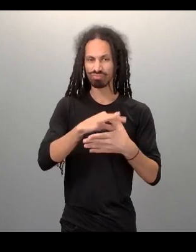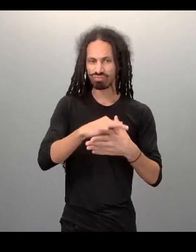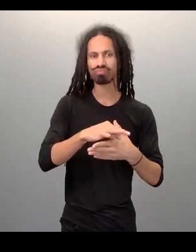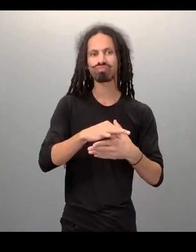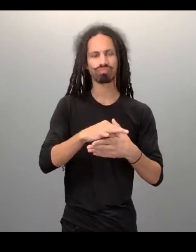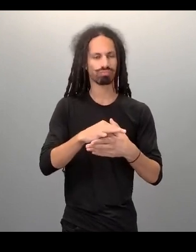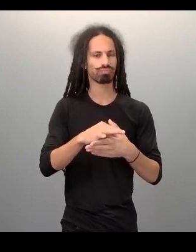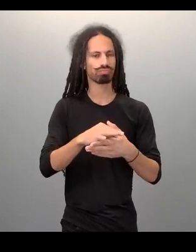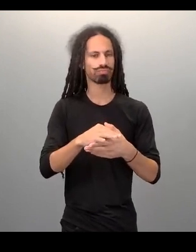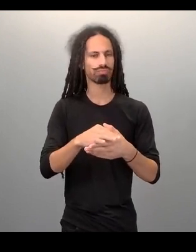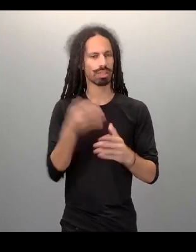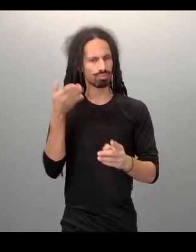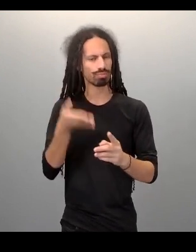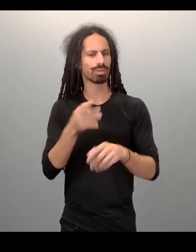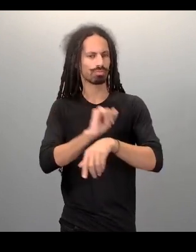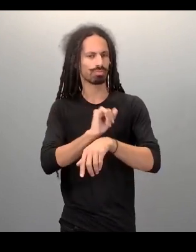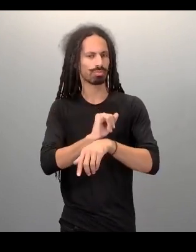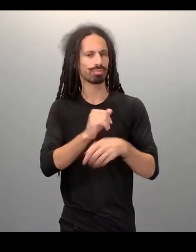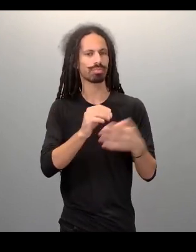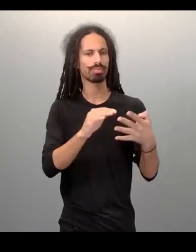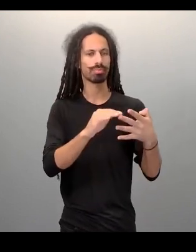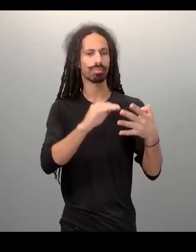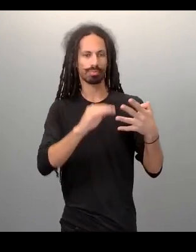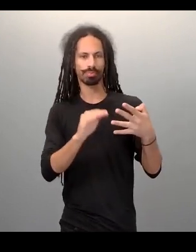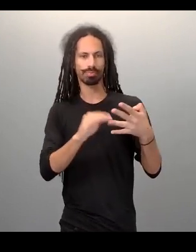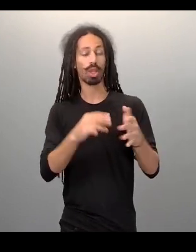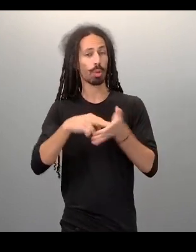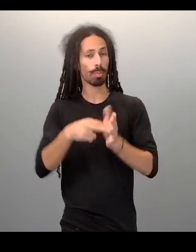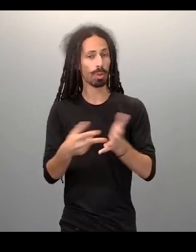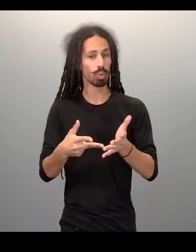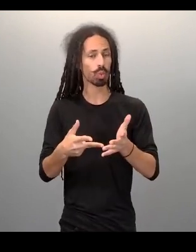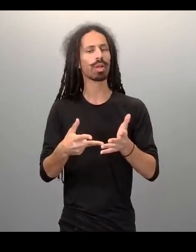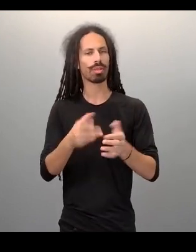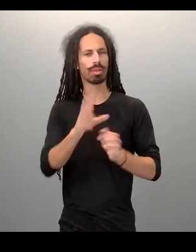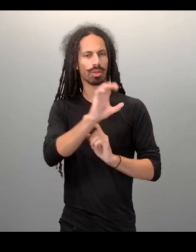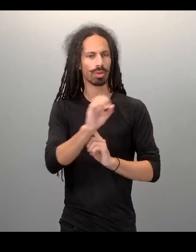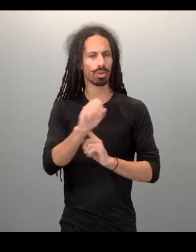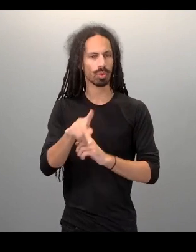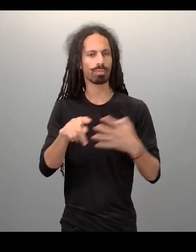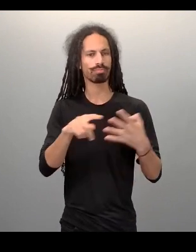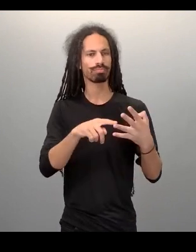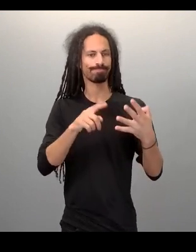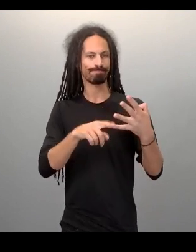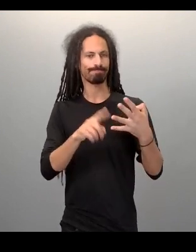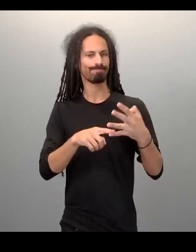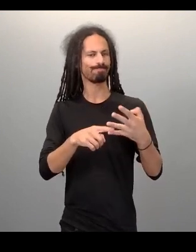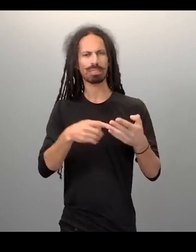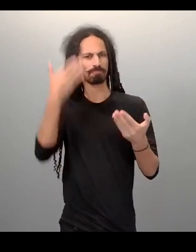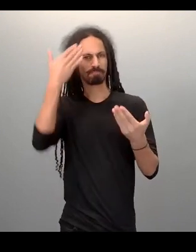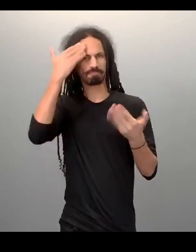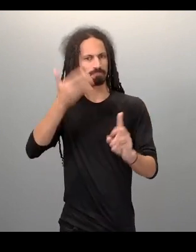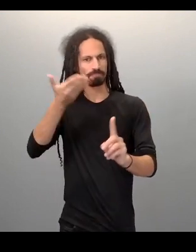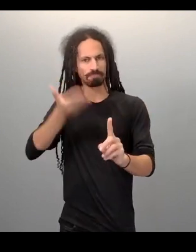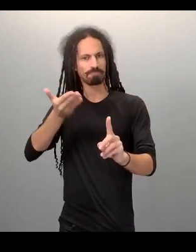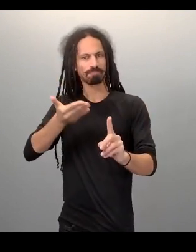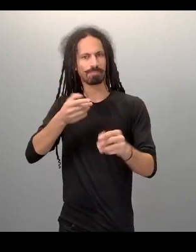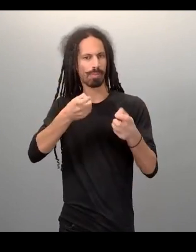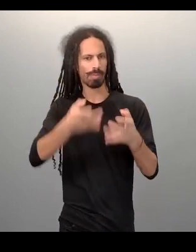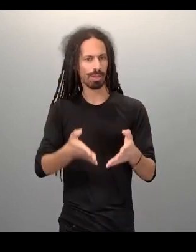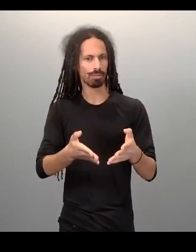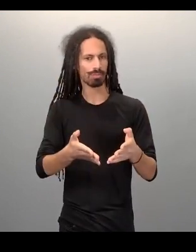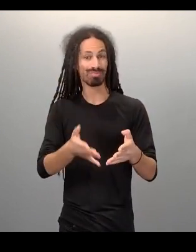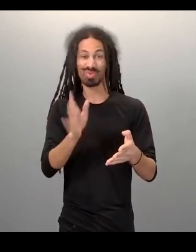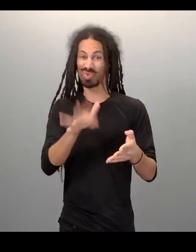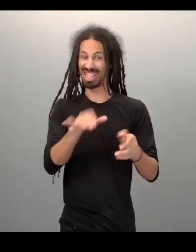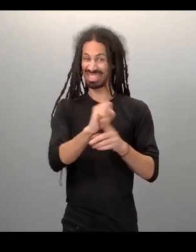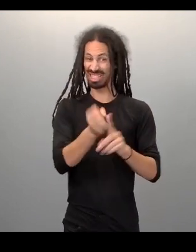to find out if you're eligible for a co-op, and you likely don't know the manager well. So in this instance,